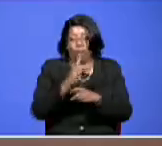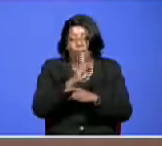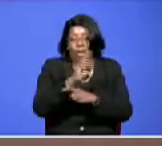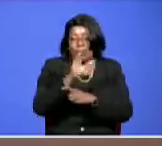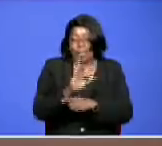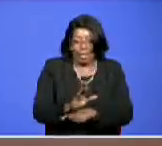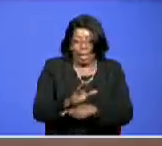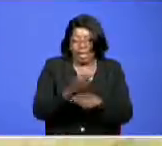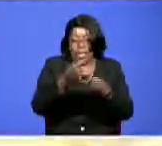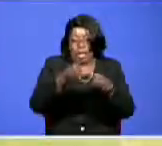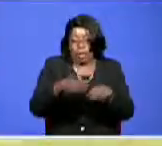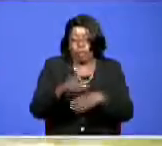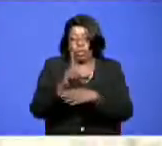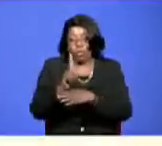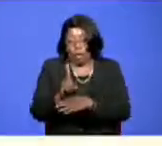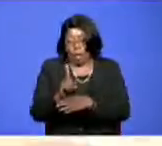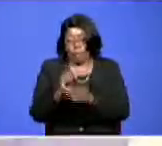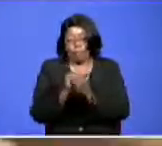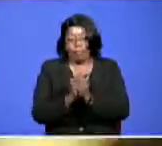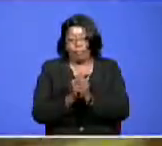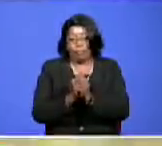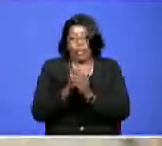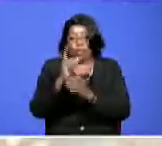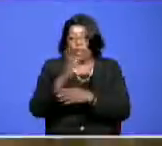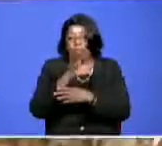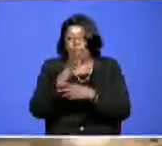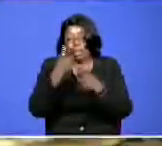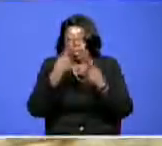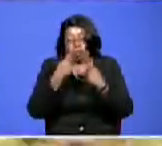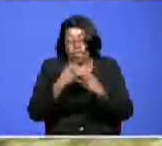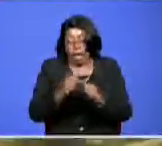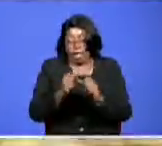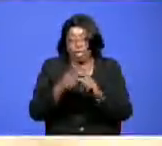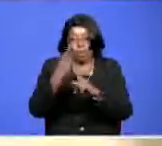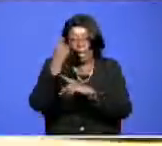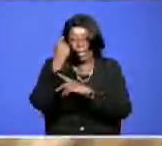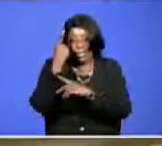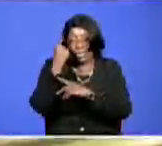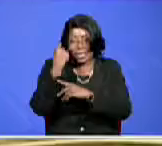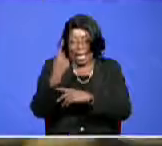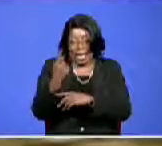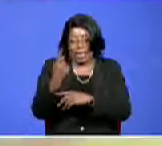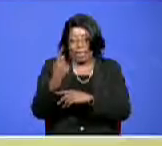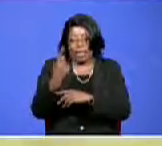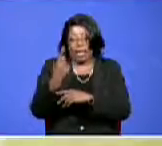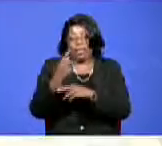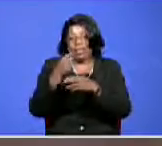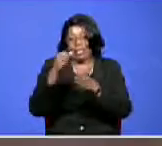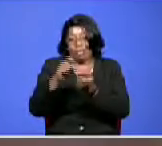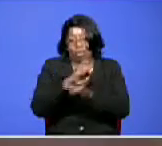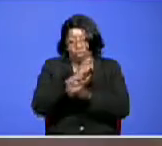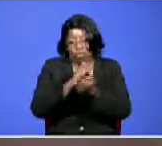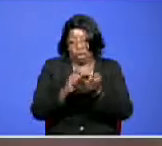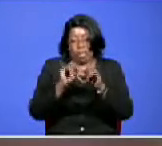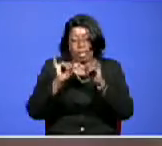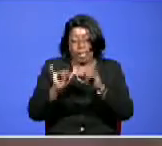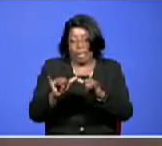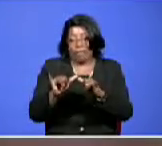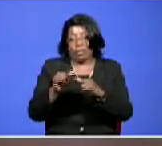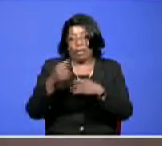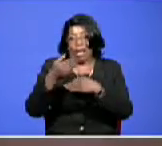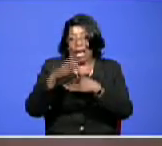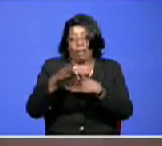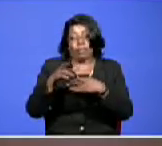up losing one. The mother is still trying to comprehend the level of destruction left to her island by Hurricane Dorian. It's a disaster.